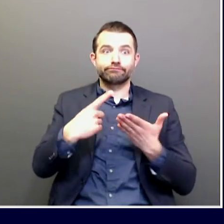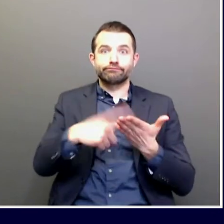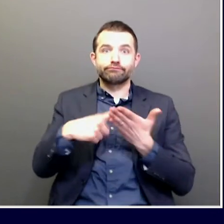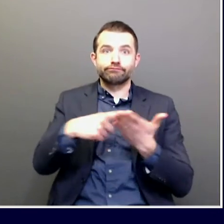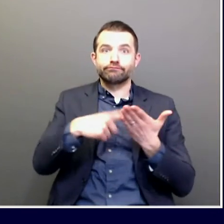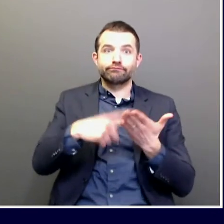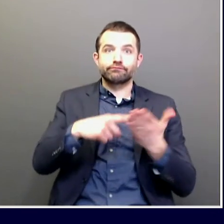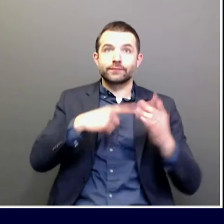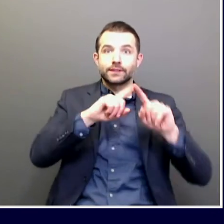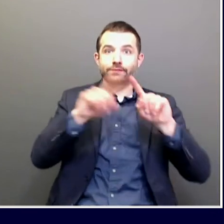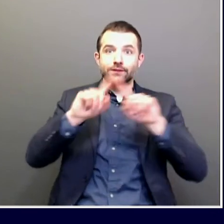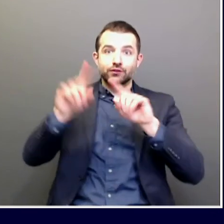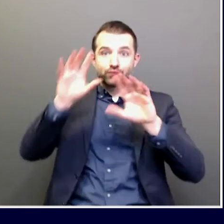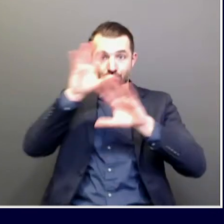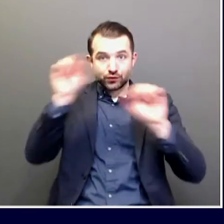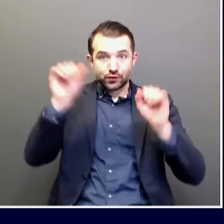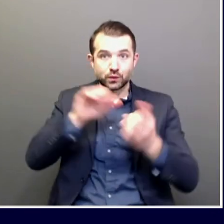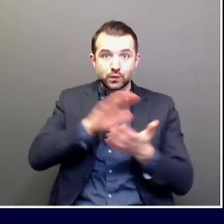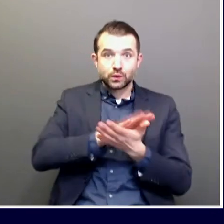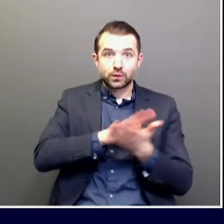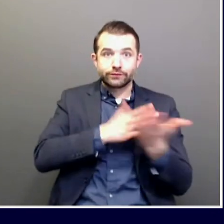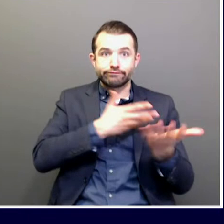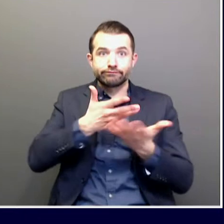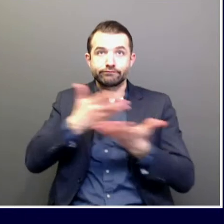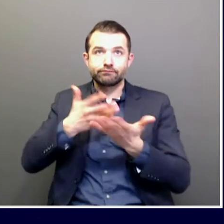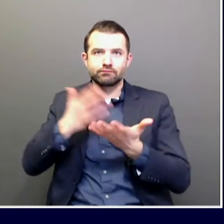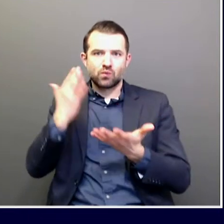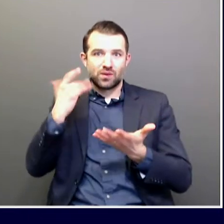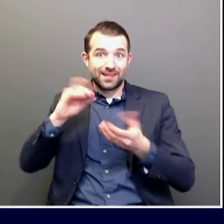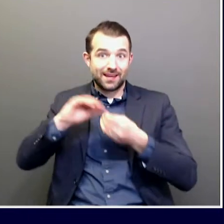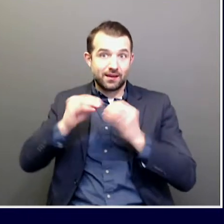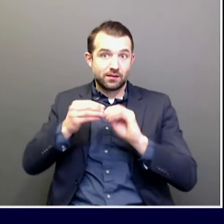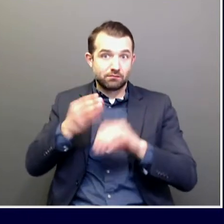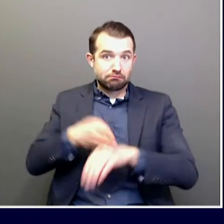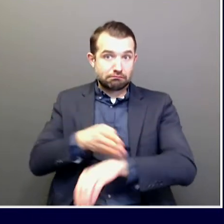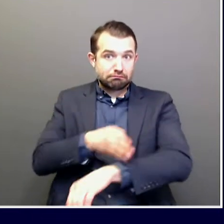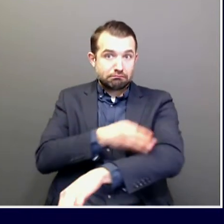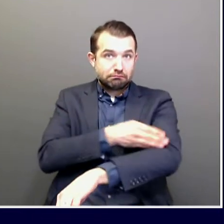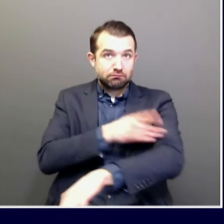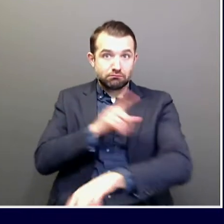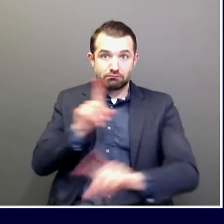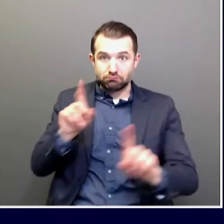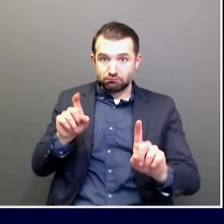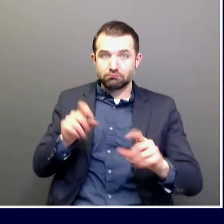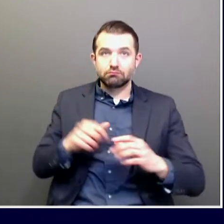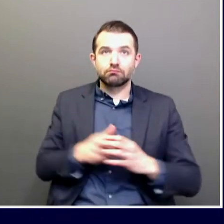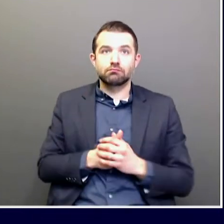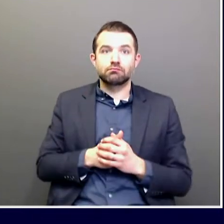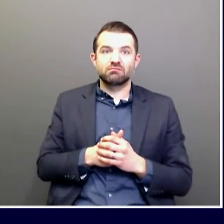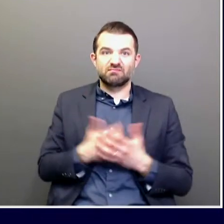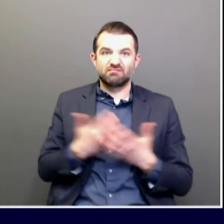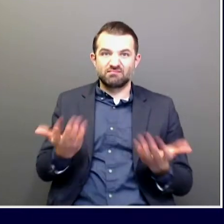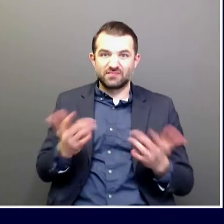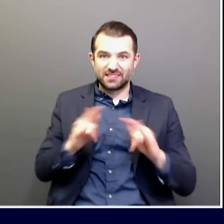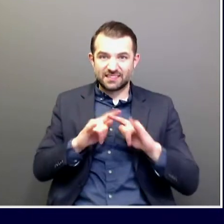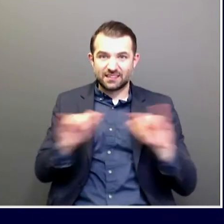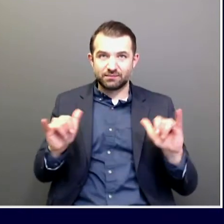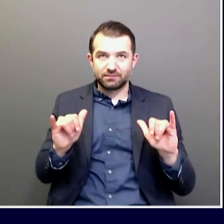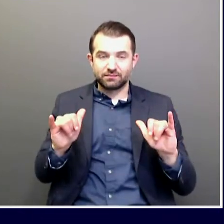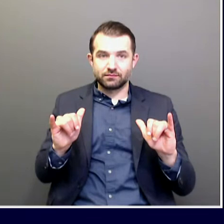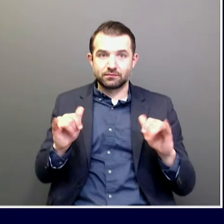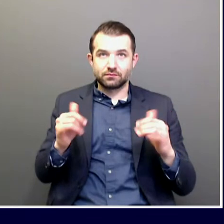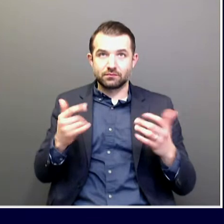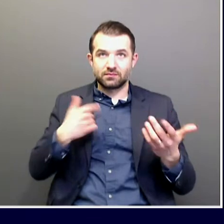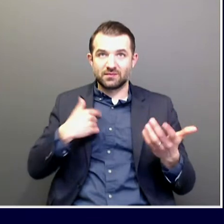afternoon, Dr. Shah. I'm wondering, first of all, if you could, I saw that the Maine CDC posted those